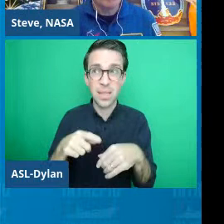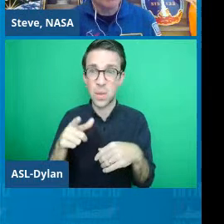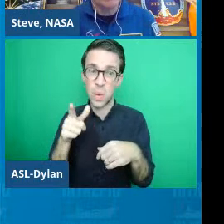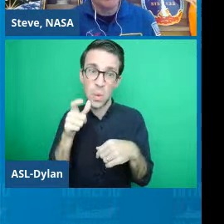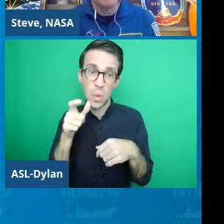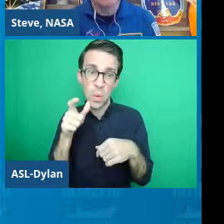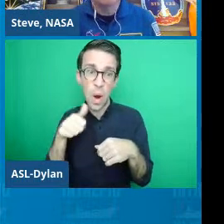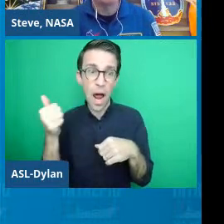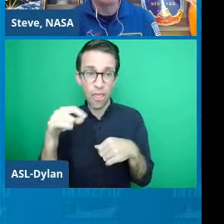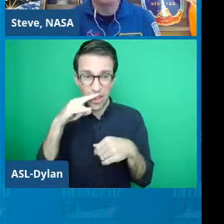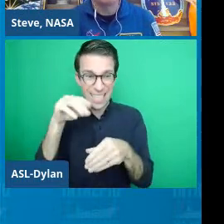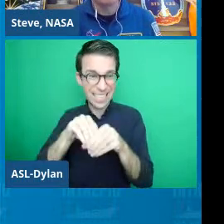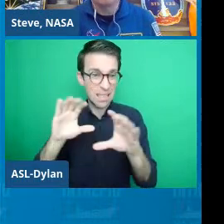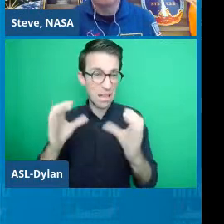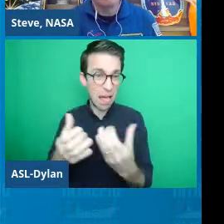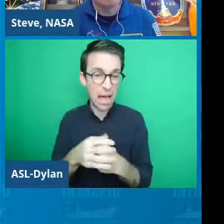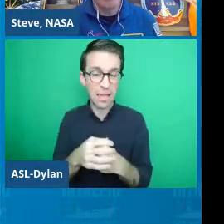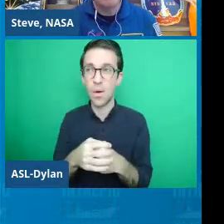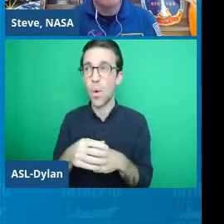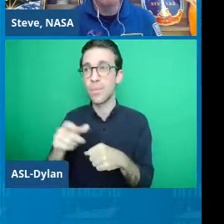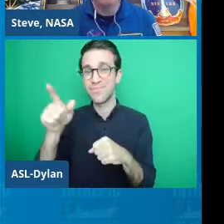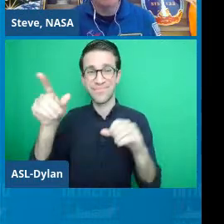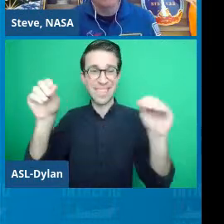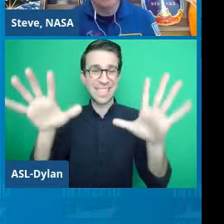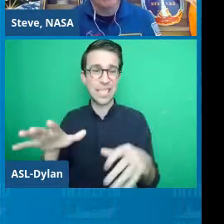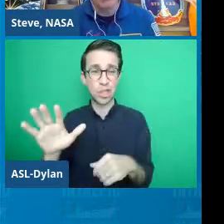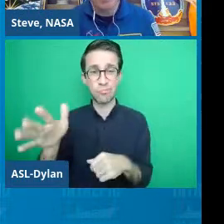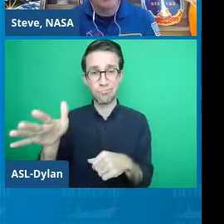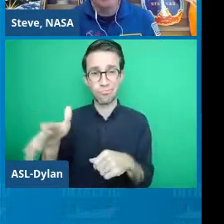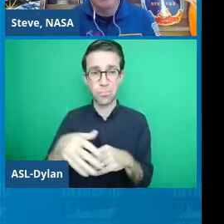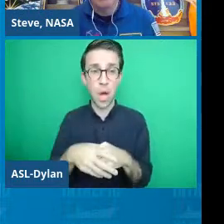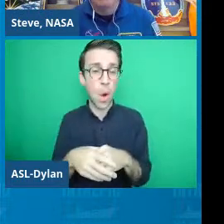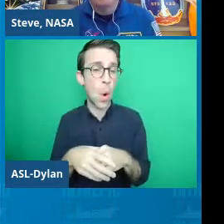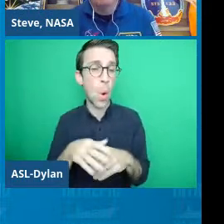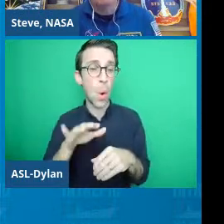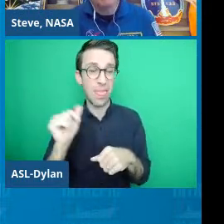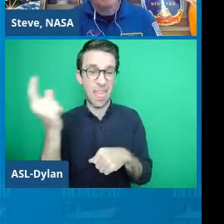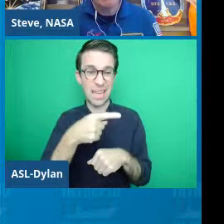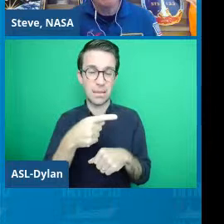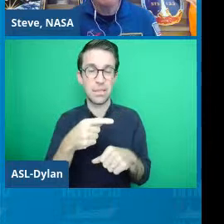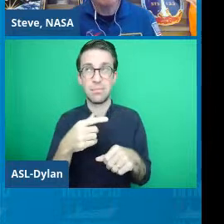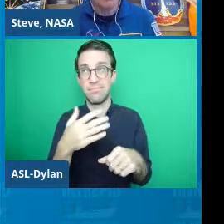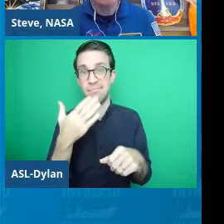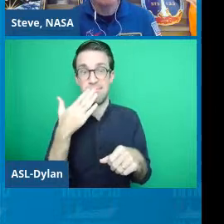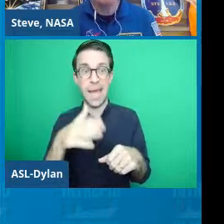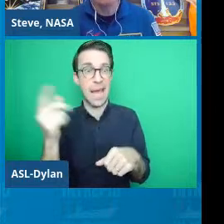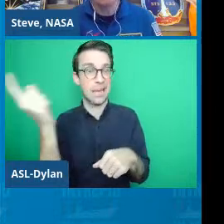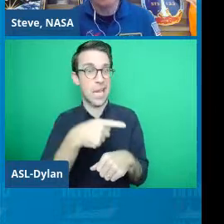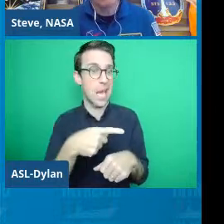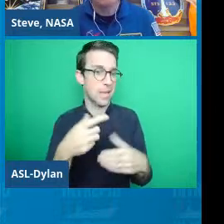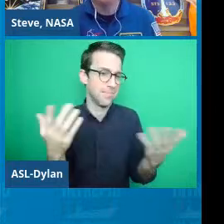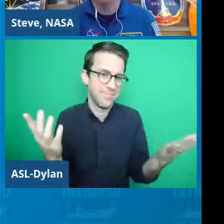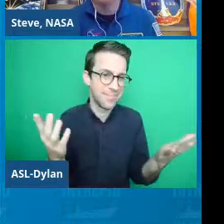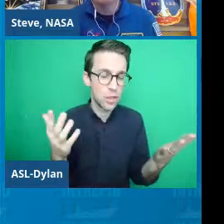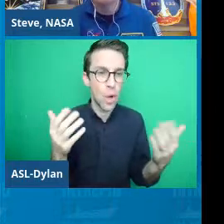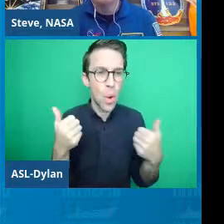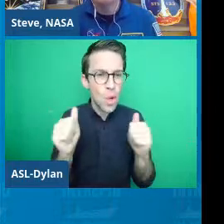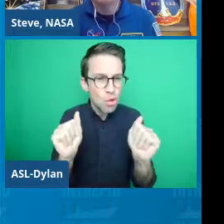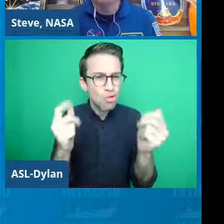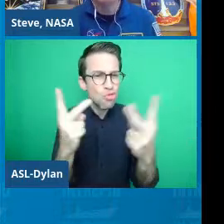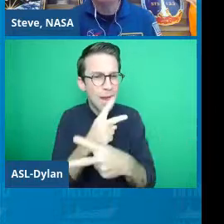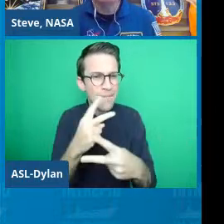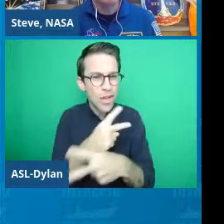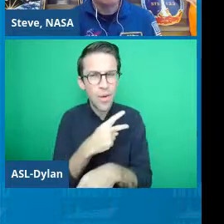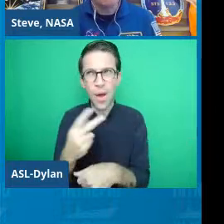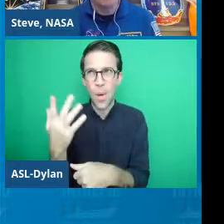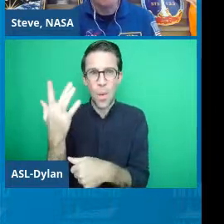that's giving it, or just, you know, it was just a bad day when you started that class. So spending a little extra time trying to figure out why